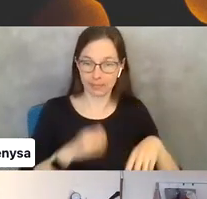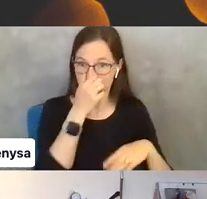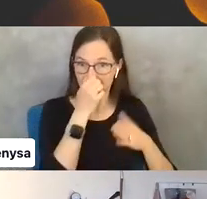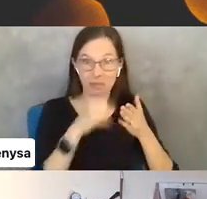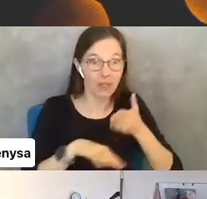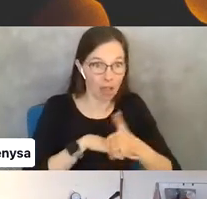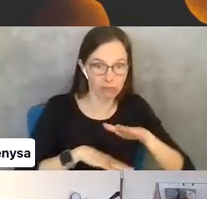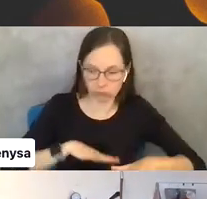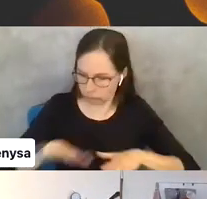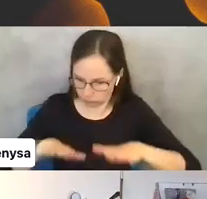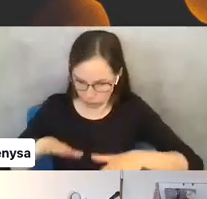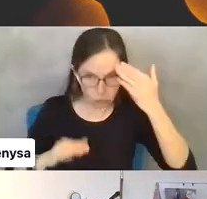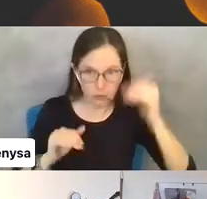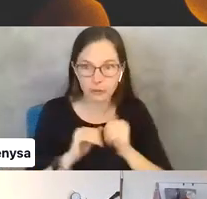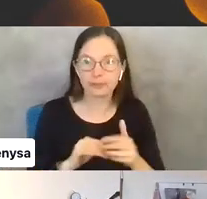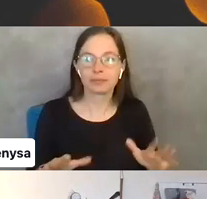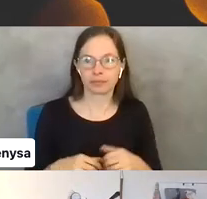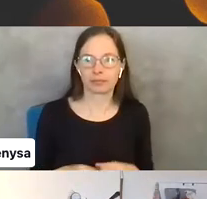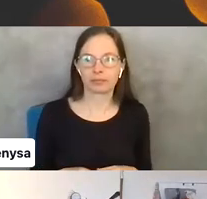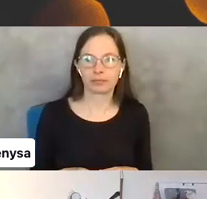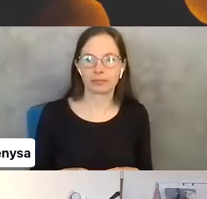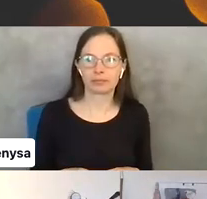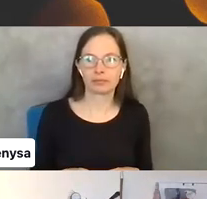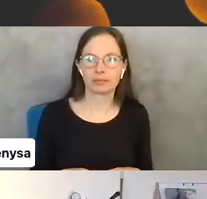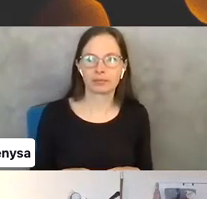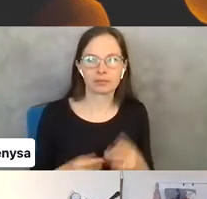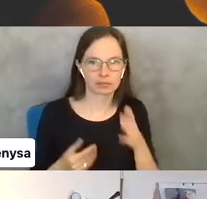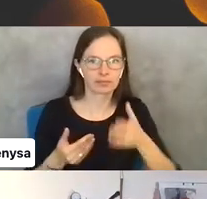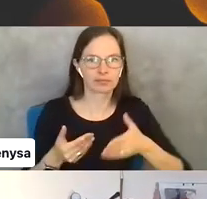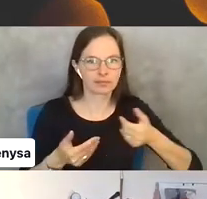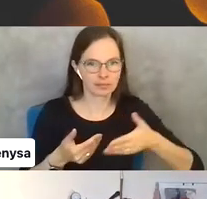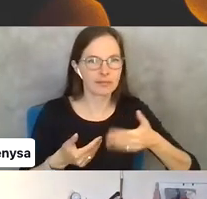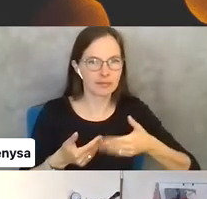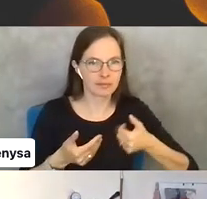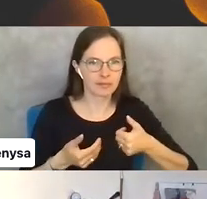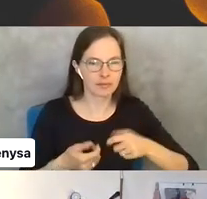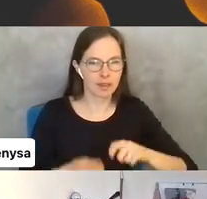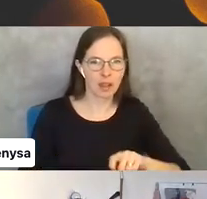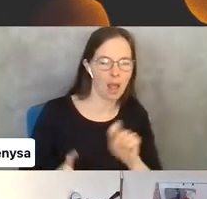footwork going, we'll do some easy parries and then some easy